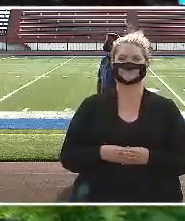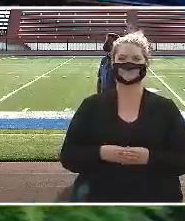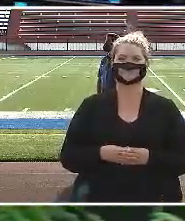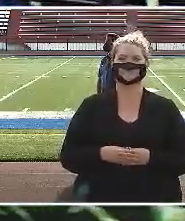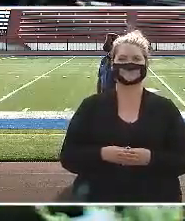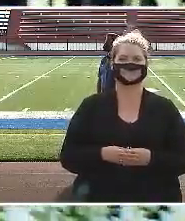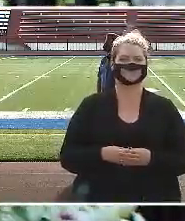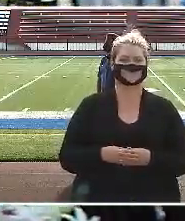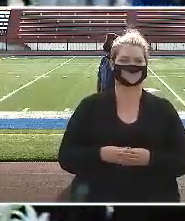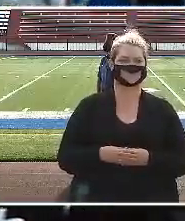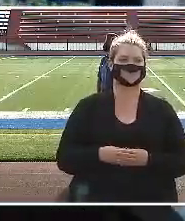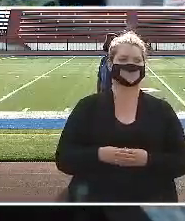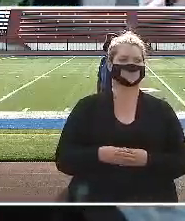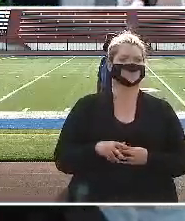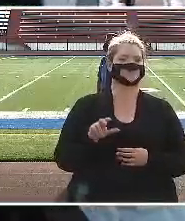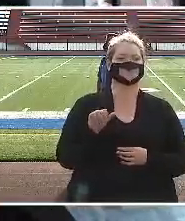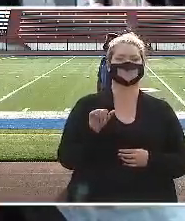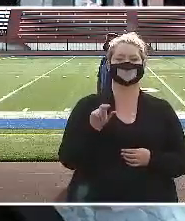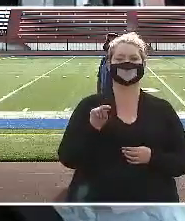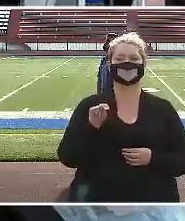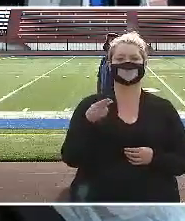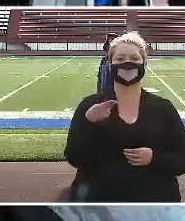Anaya Beyonce.